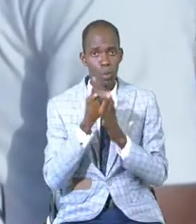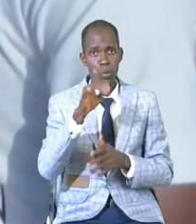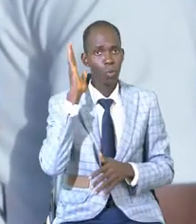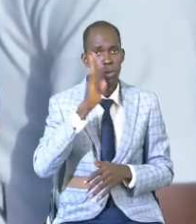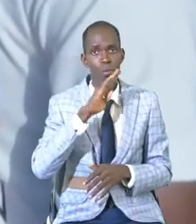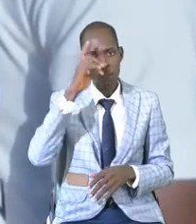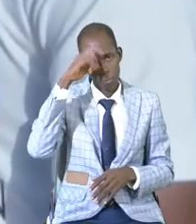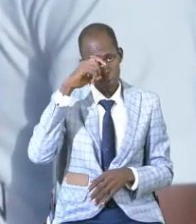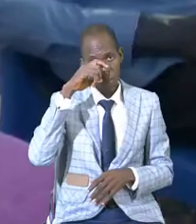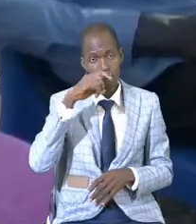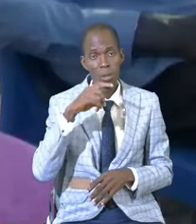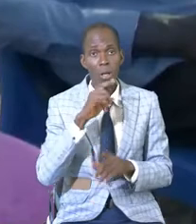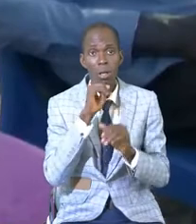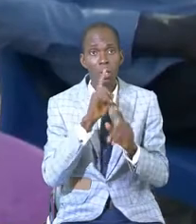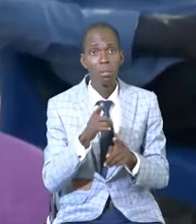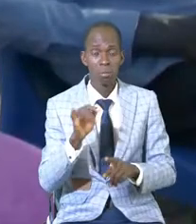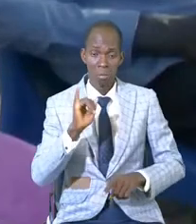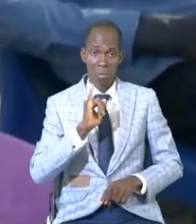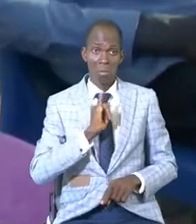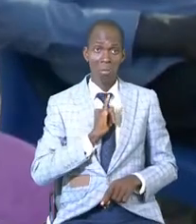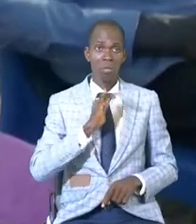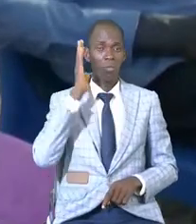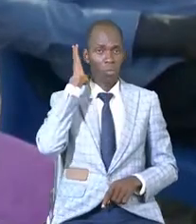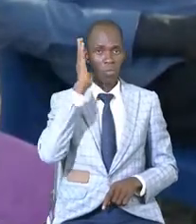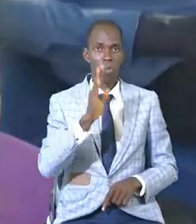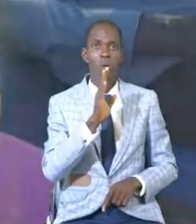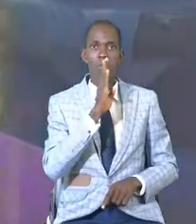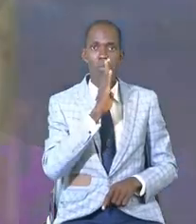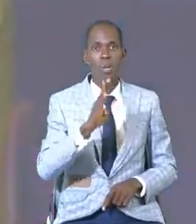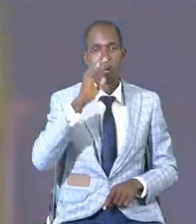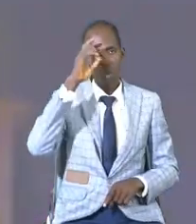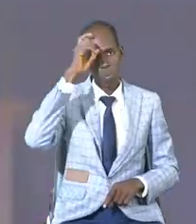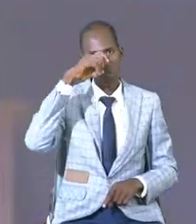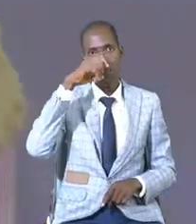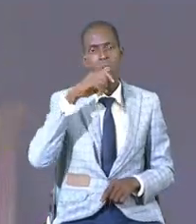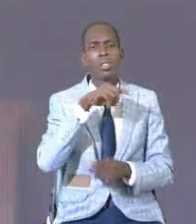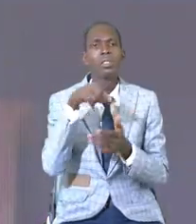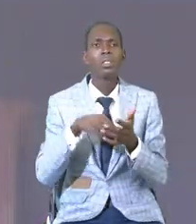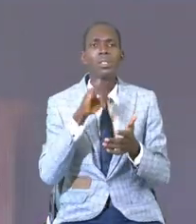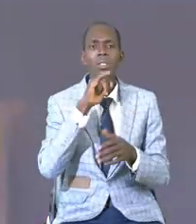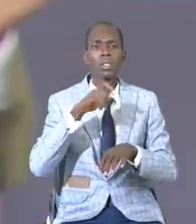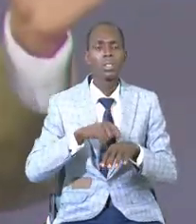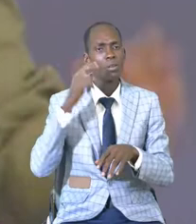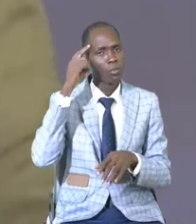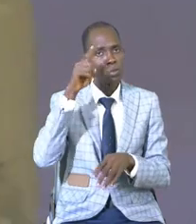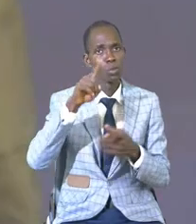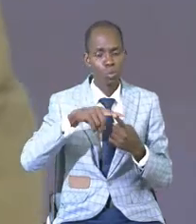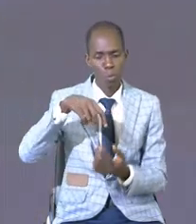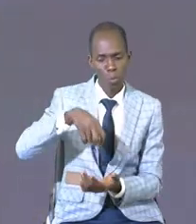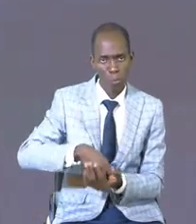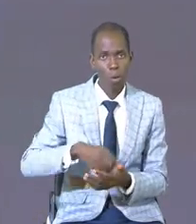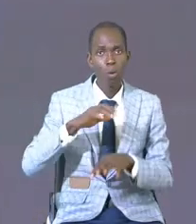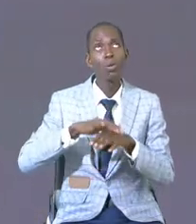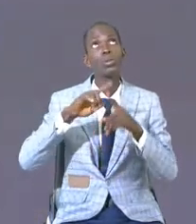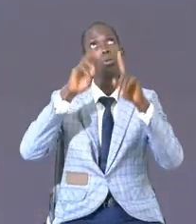I will be wise. This is the time to bow the knee unto him, because at the mention of his